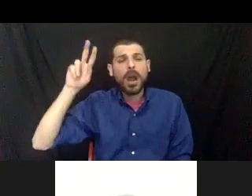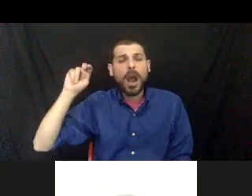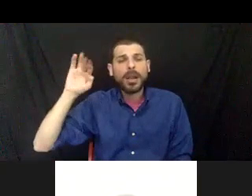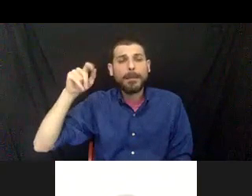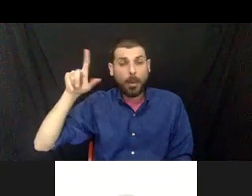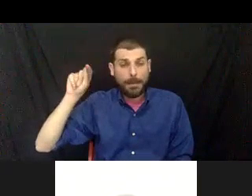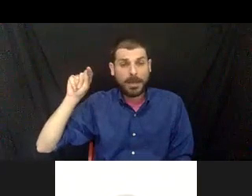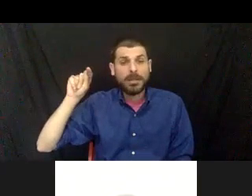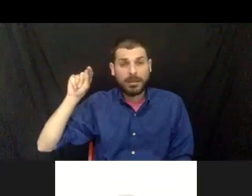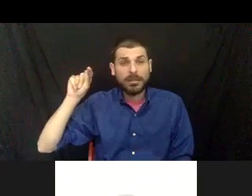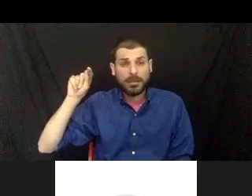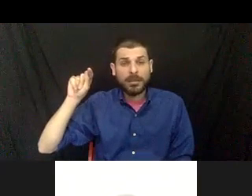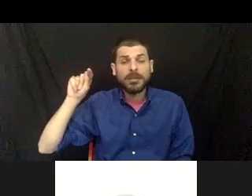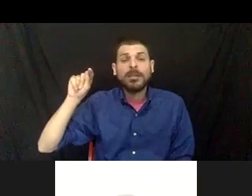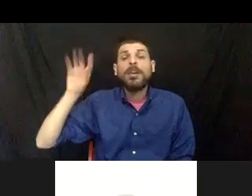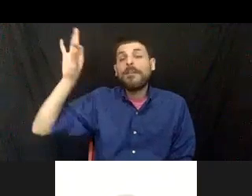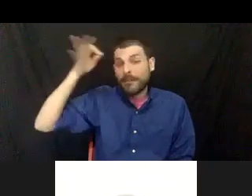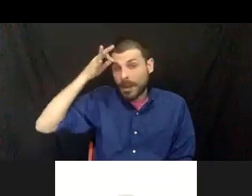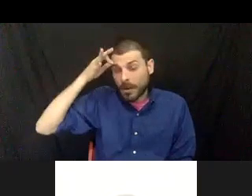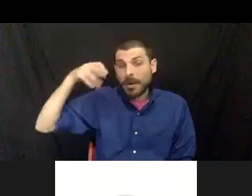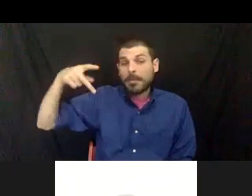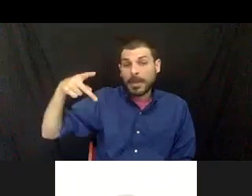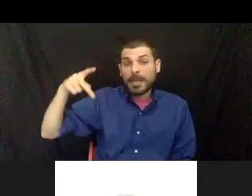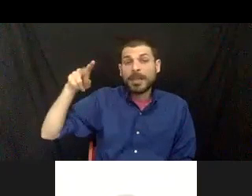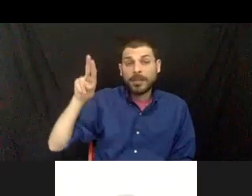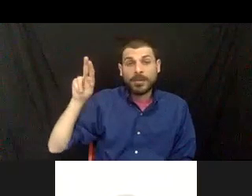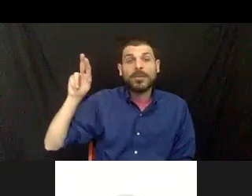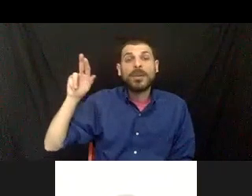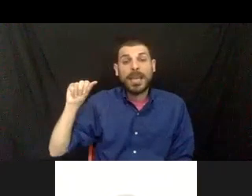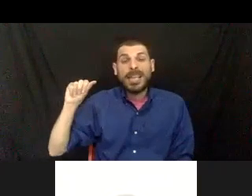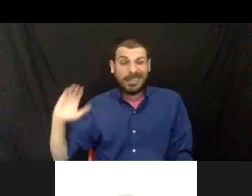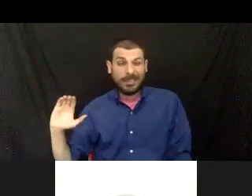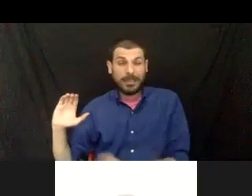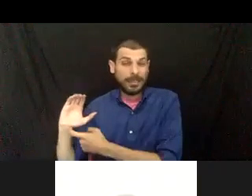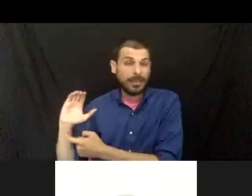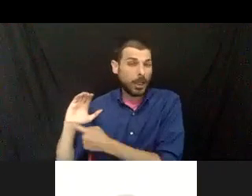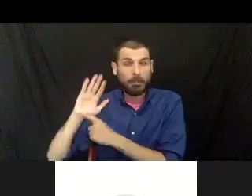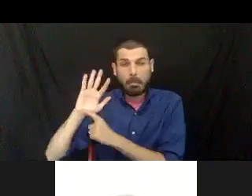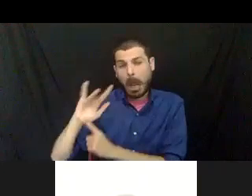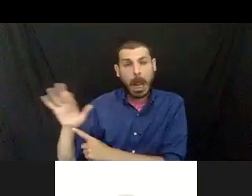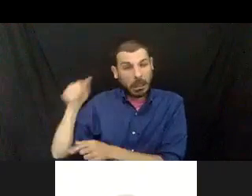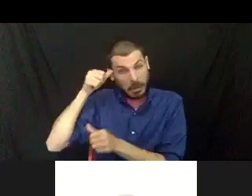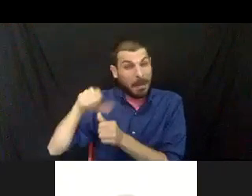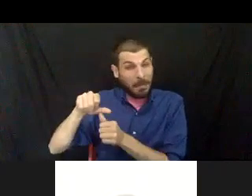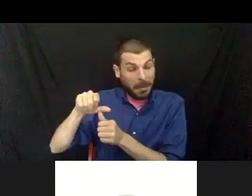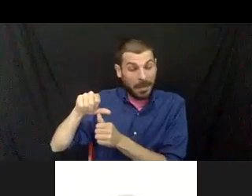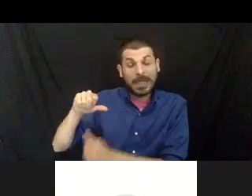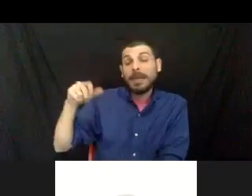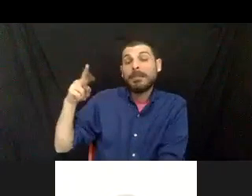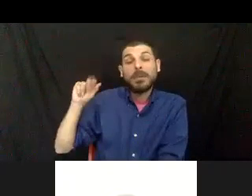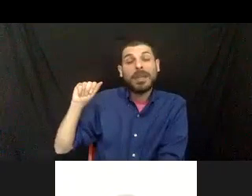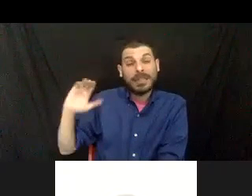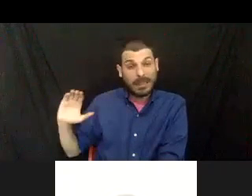is the federal pandemic unemployment compensation. And that's just a fancy word for the extra